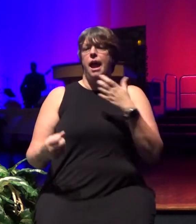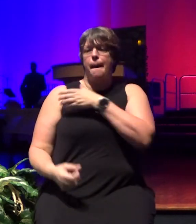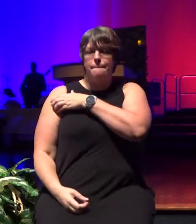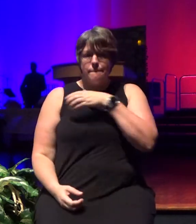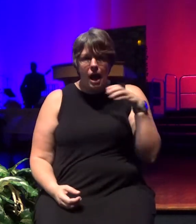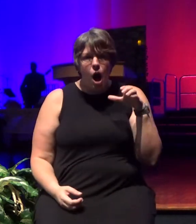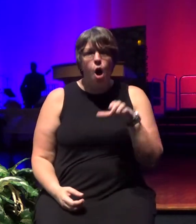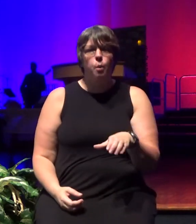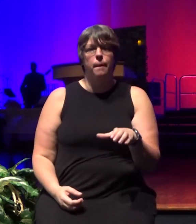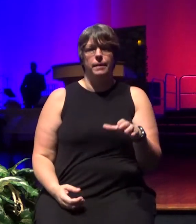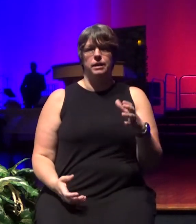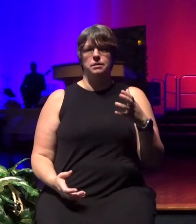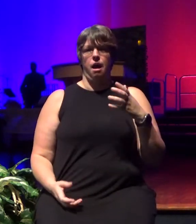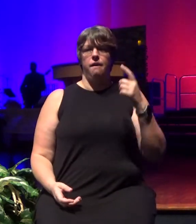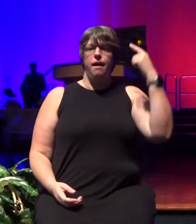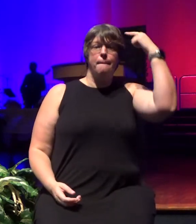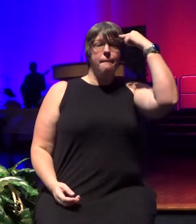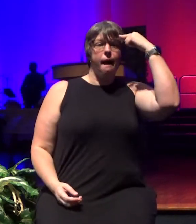endlessly.